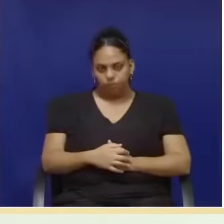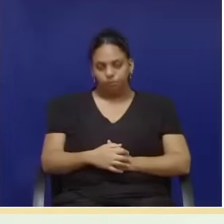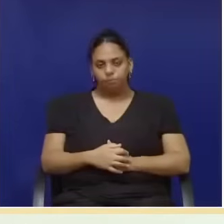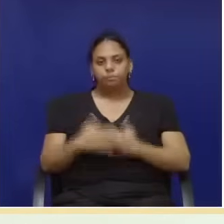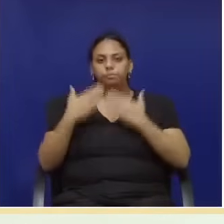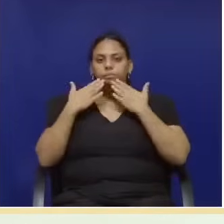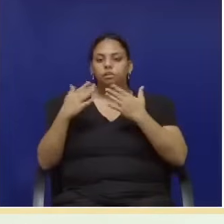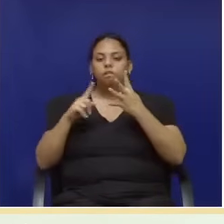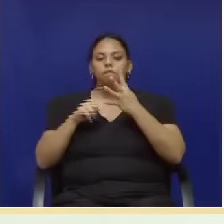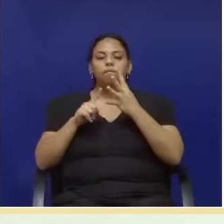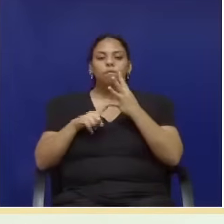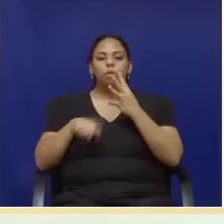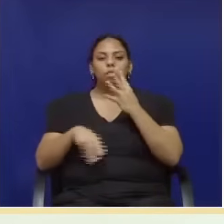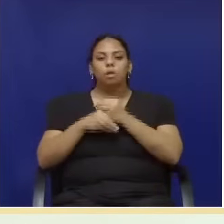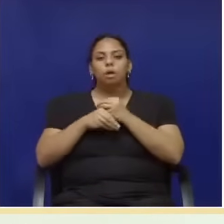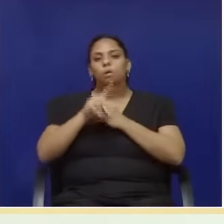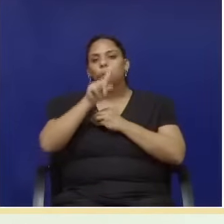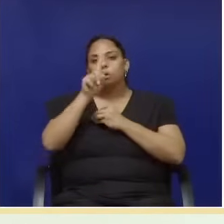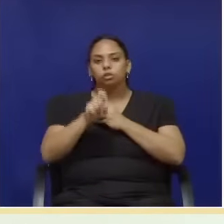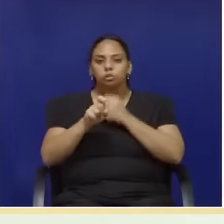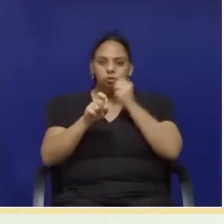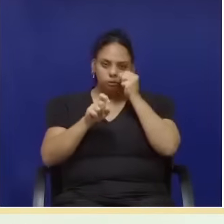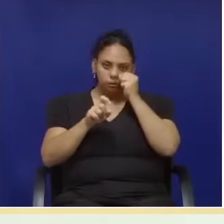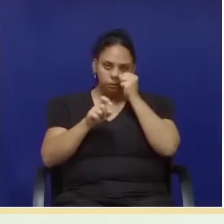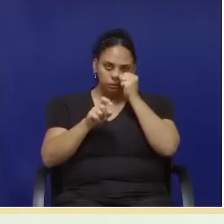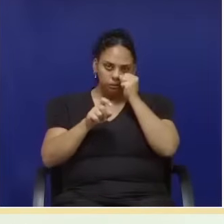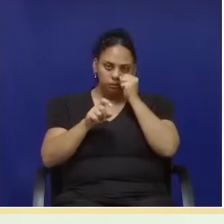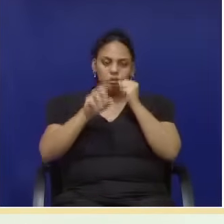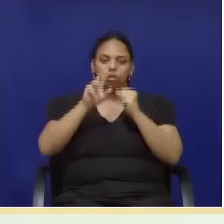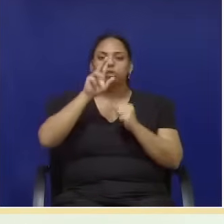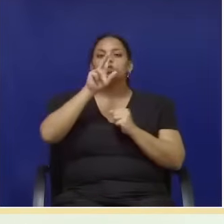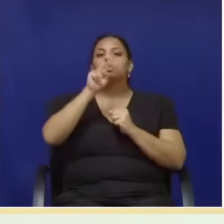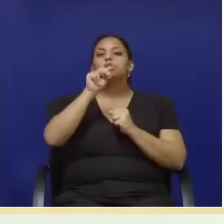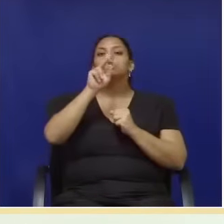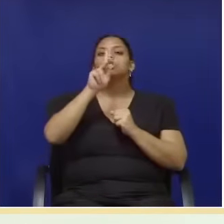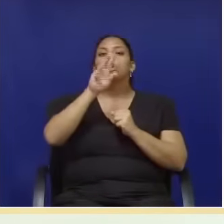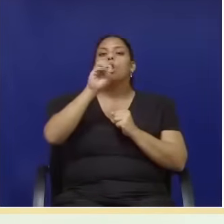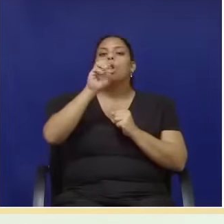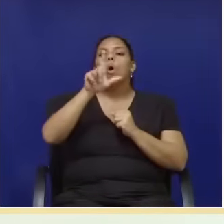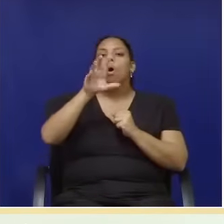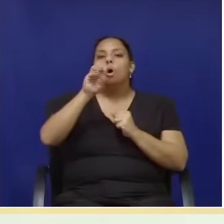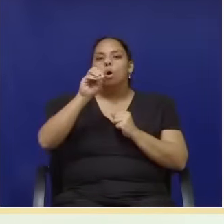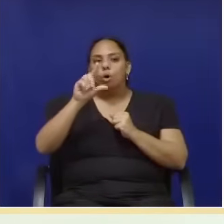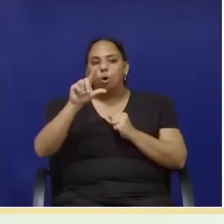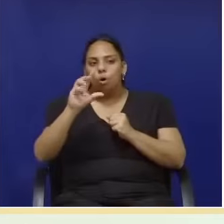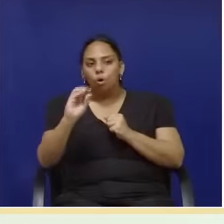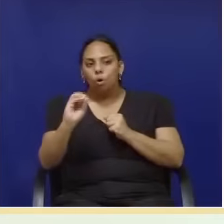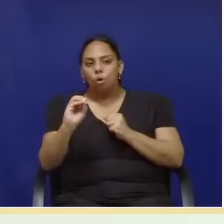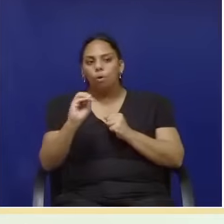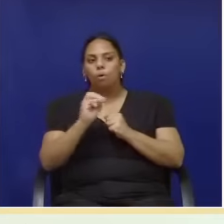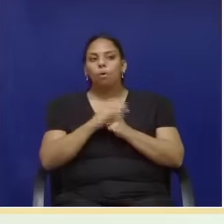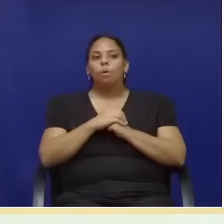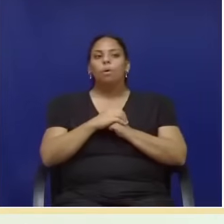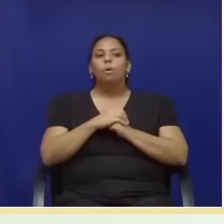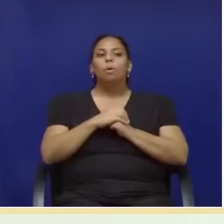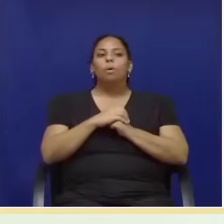fourth supplementary question will be asked by Honorable Mhlongo. Thank you, House Chairperson. You know,